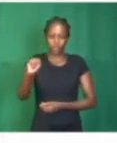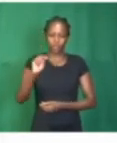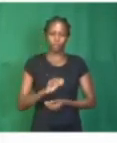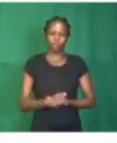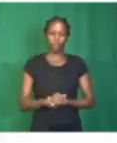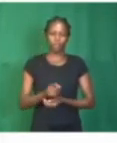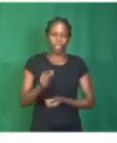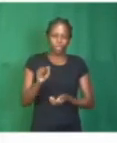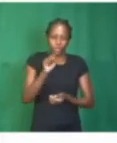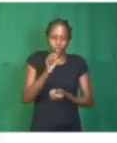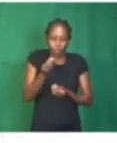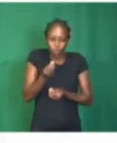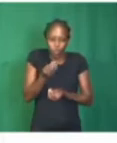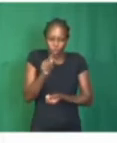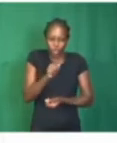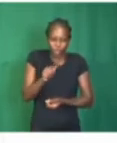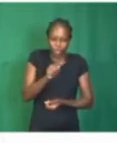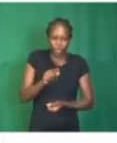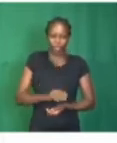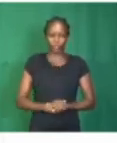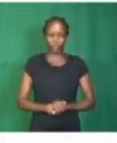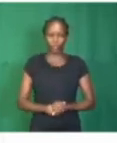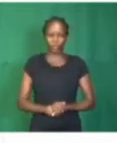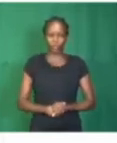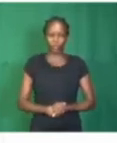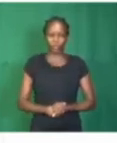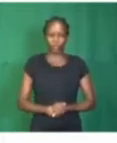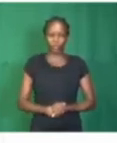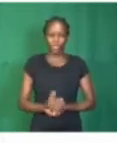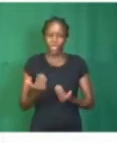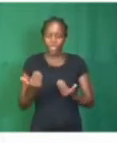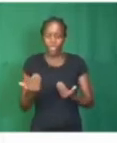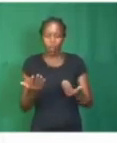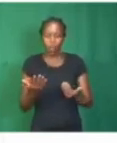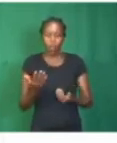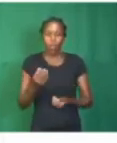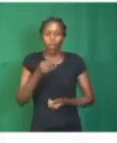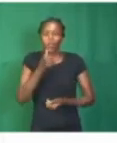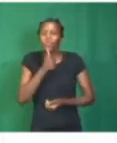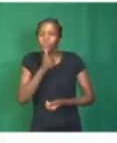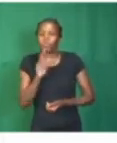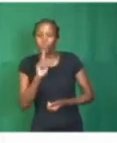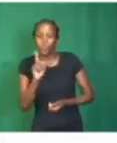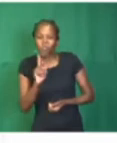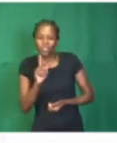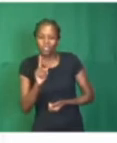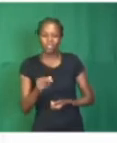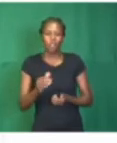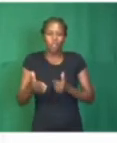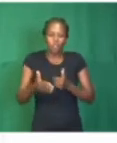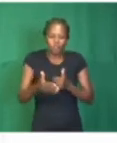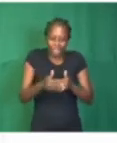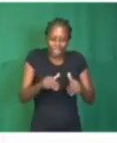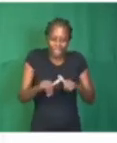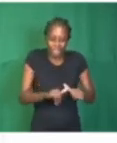highlight where the rectum is. The rectum is just the storage for the feces or undigested food. I'm going to